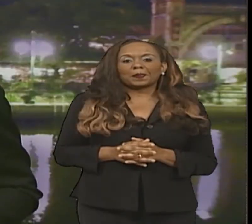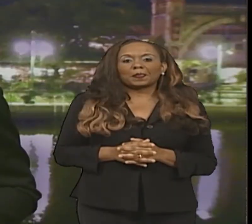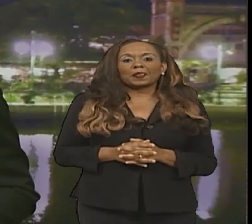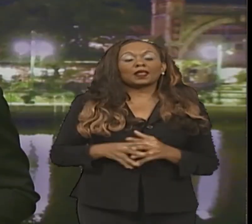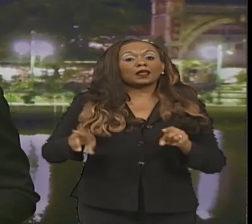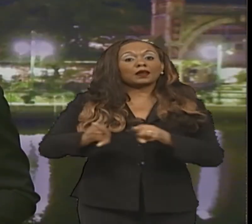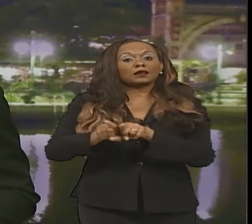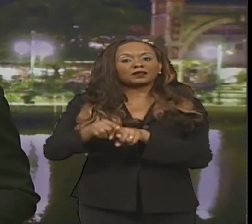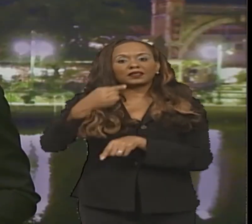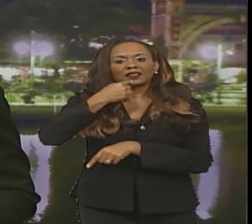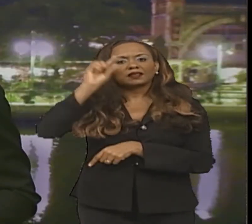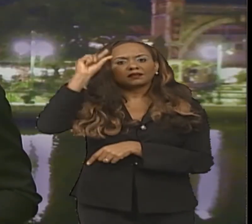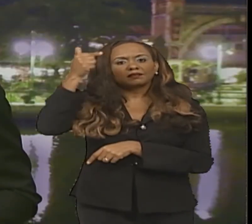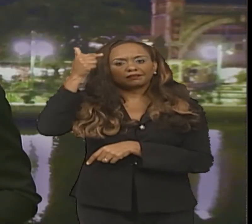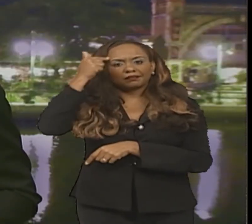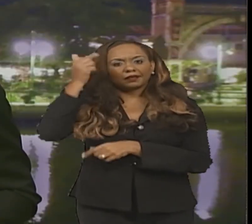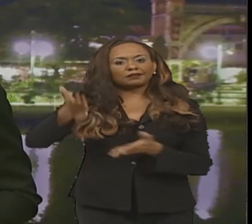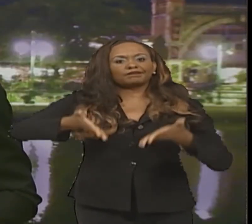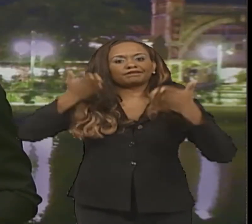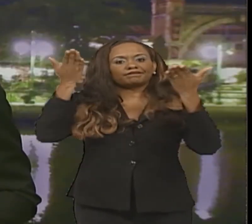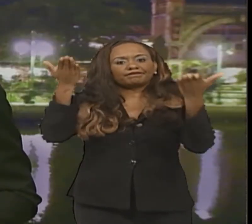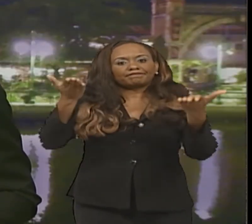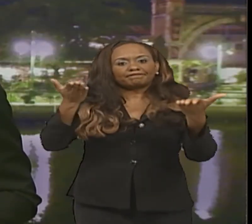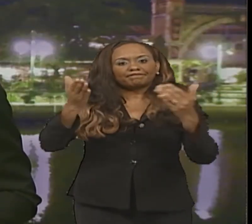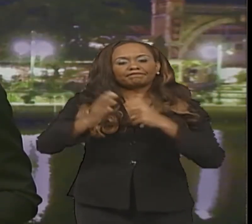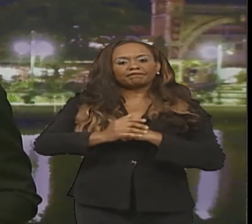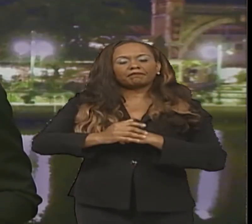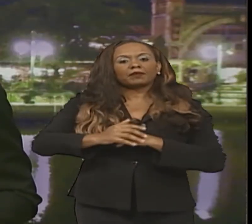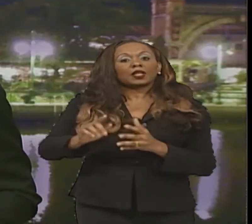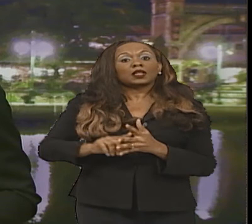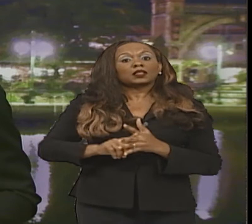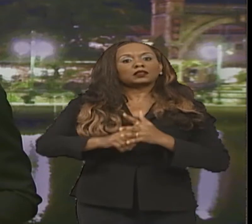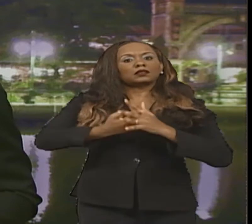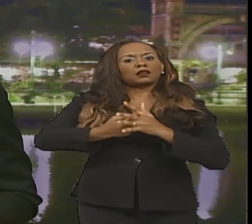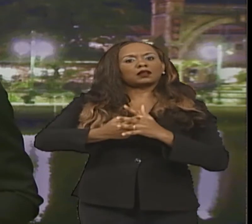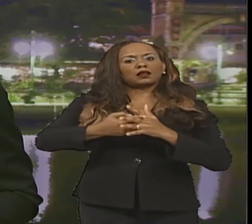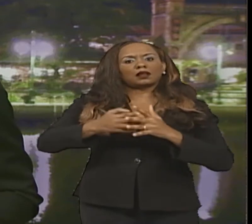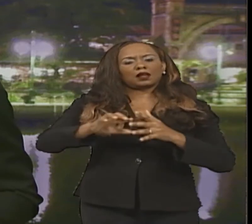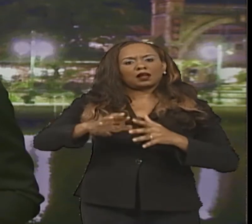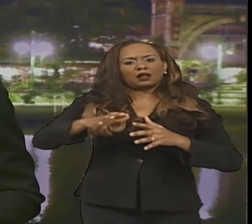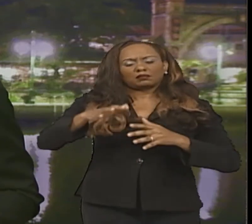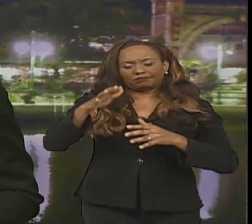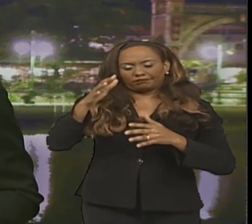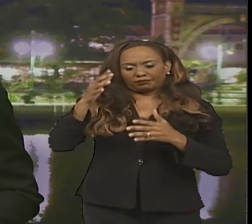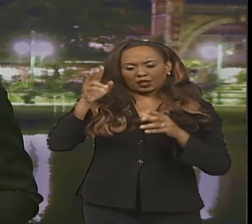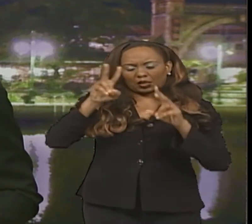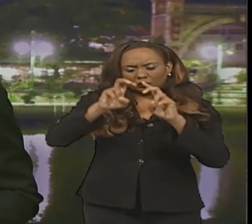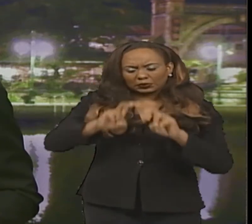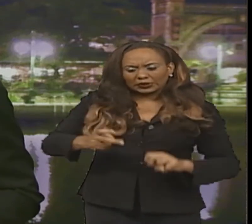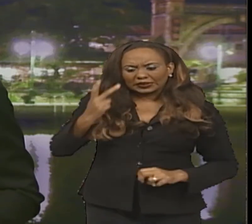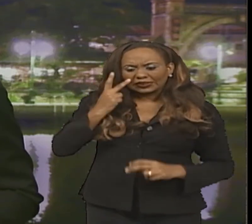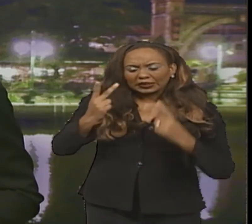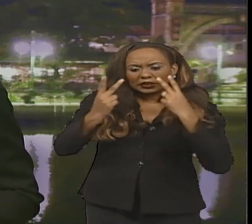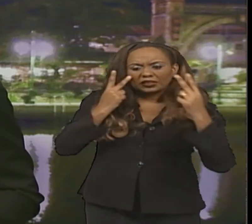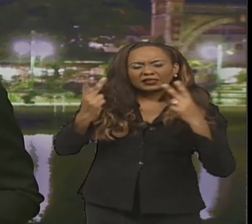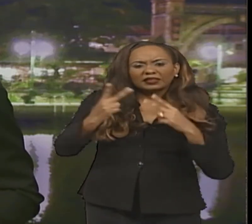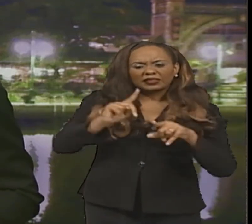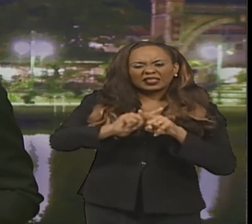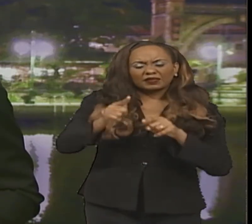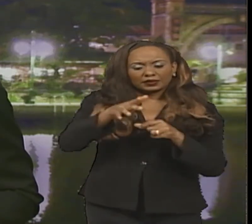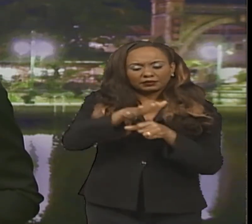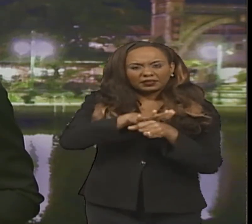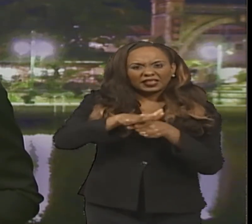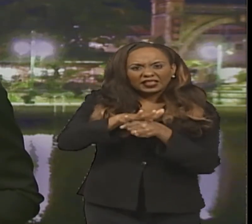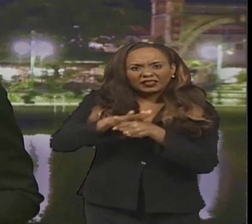Mr. Sutherland adds that government is therefore proposing to implement geographically based clusters throughout Barbados using the trust